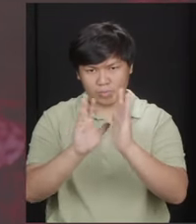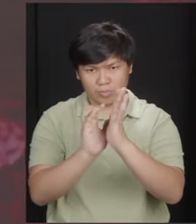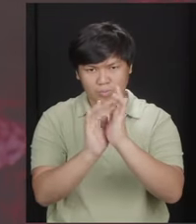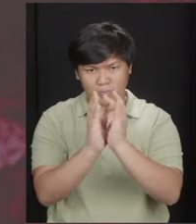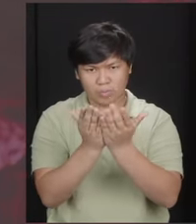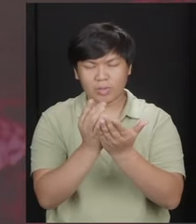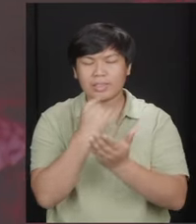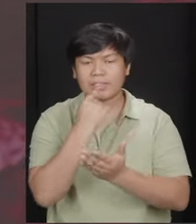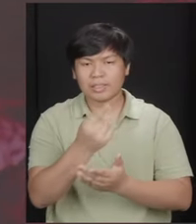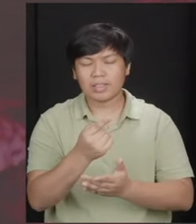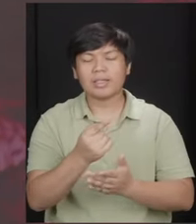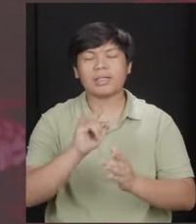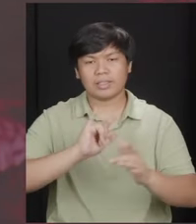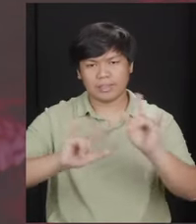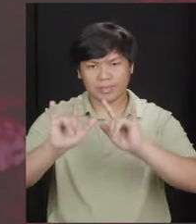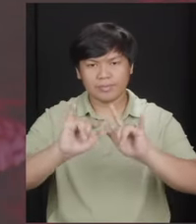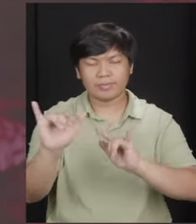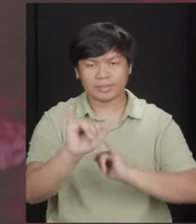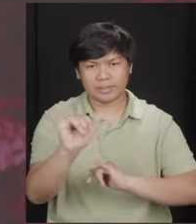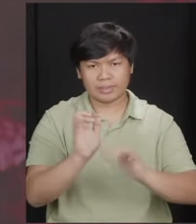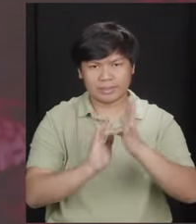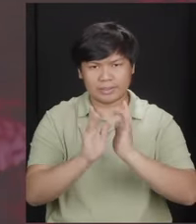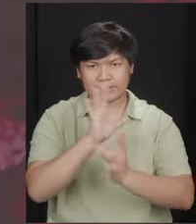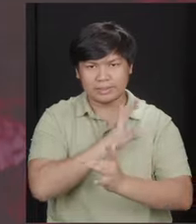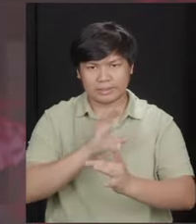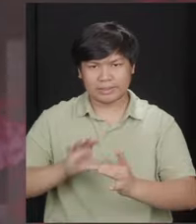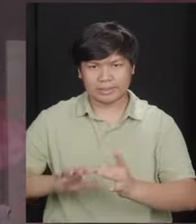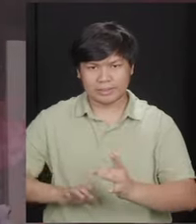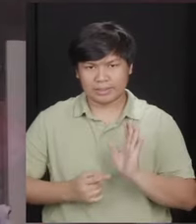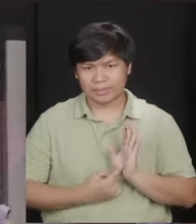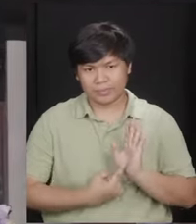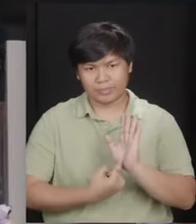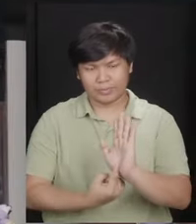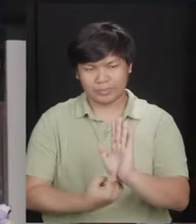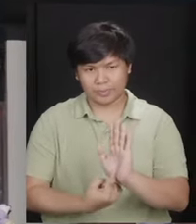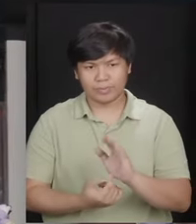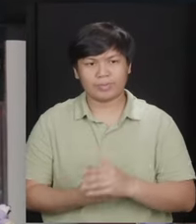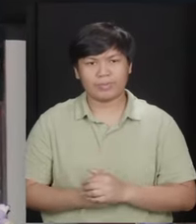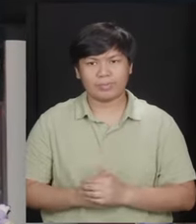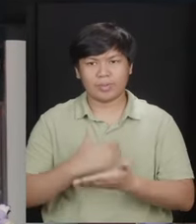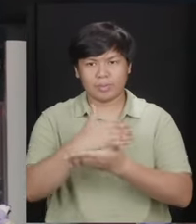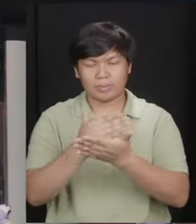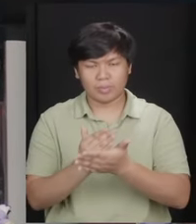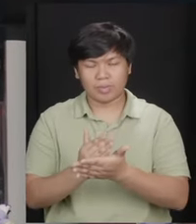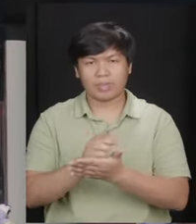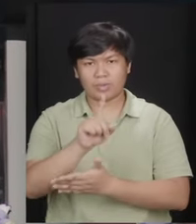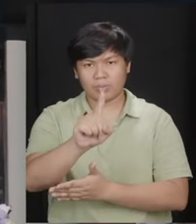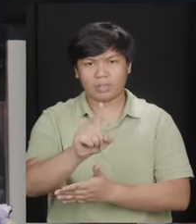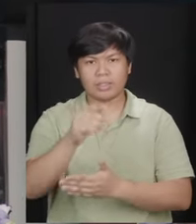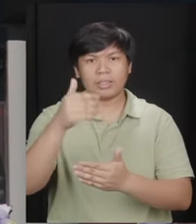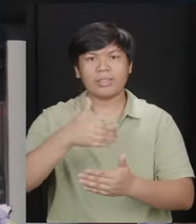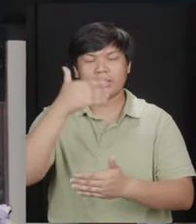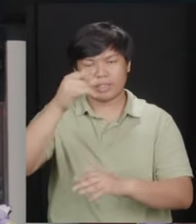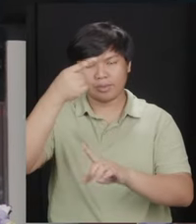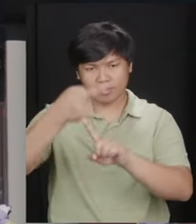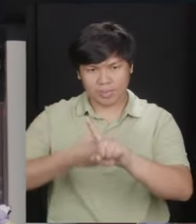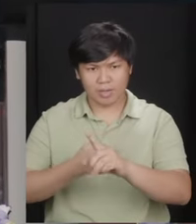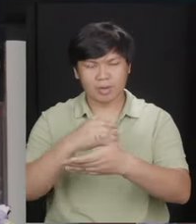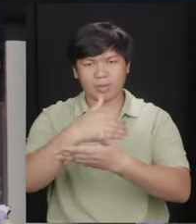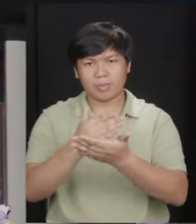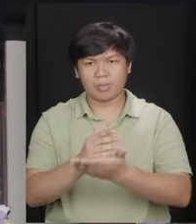to love as Jesus did. We must love as Jesus did, part one. Part two is next month.